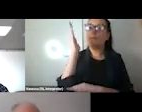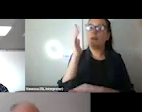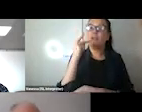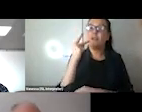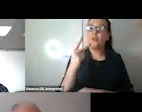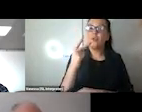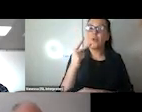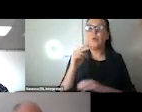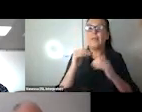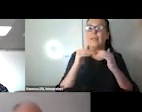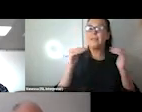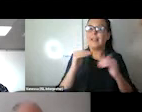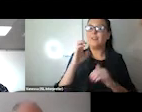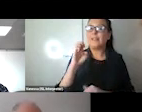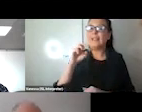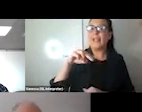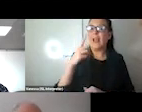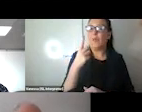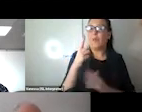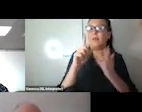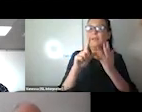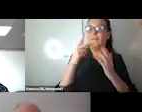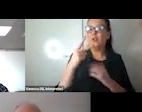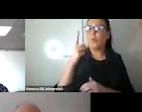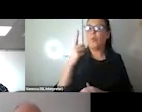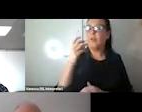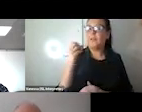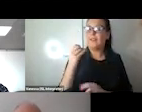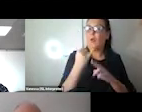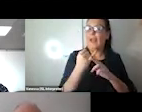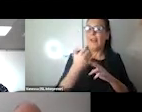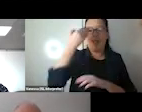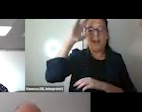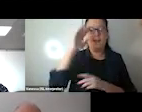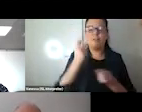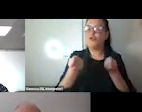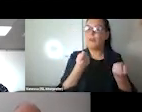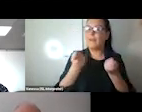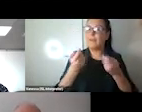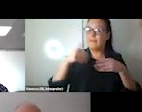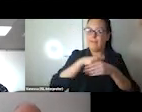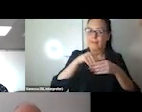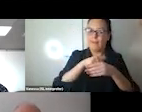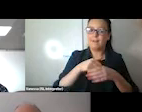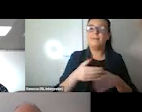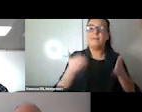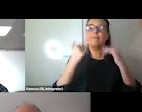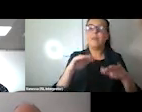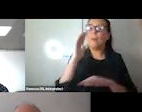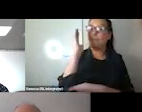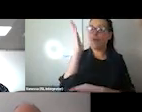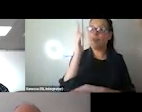17210 in the Irish regulatory context. Presentation 3, using the standards in daily